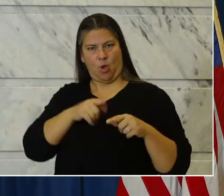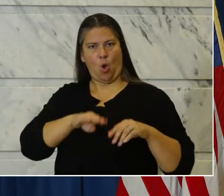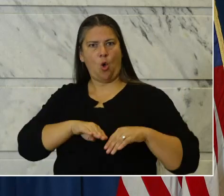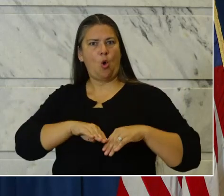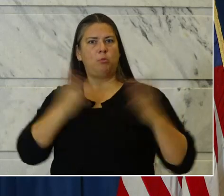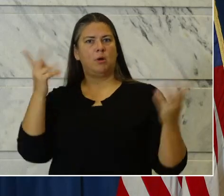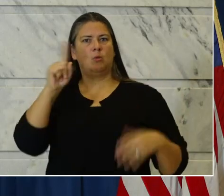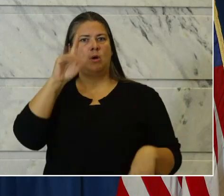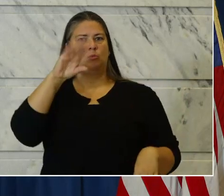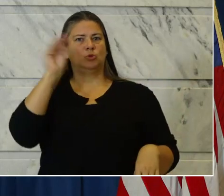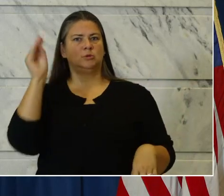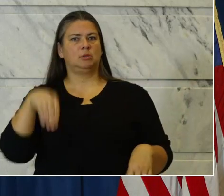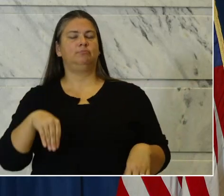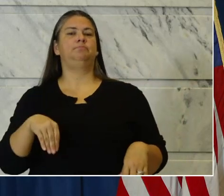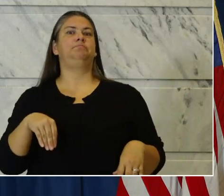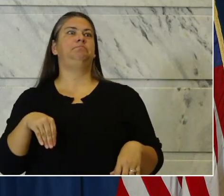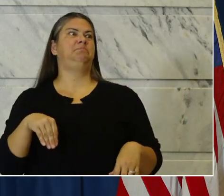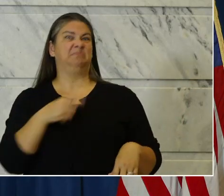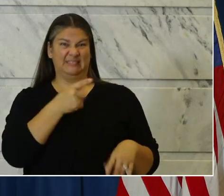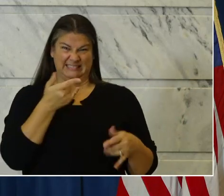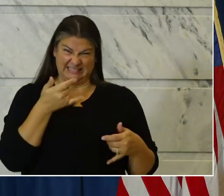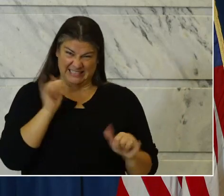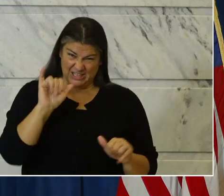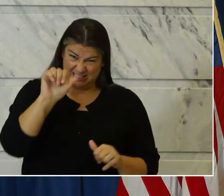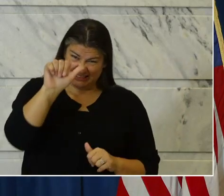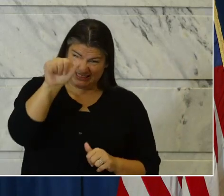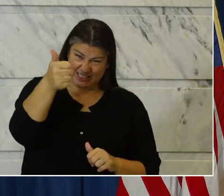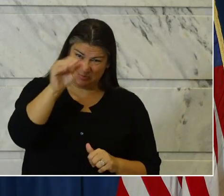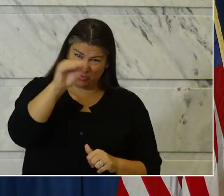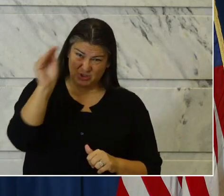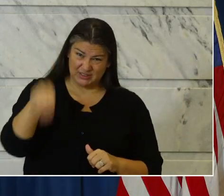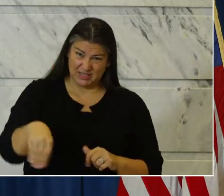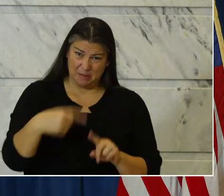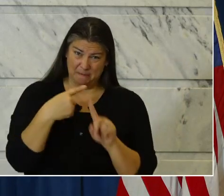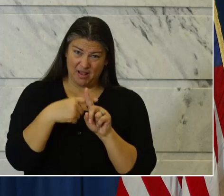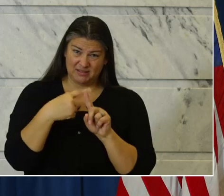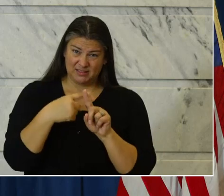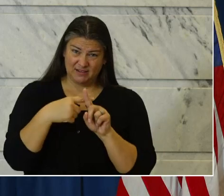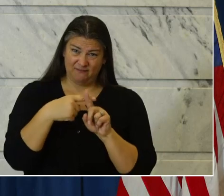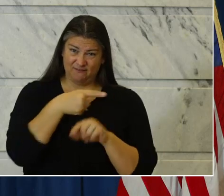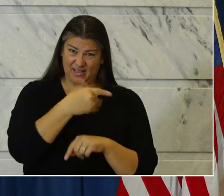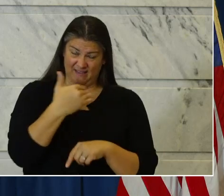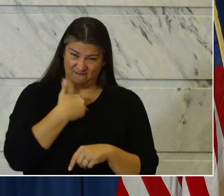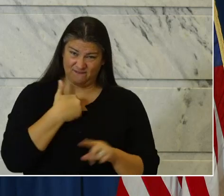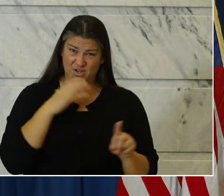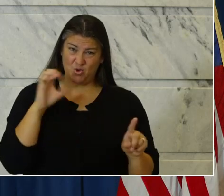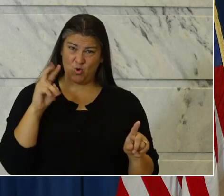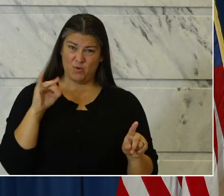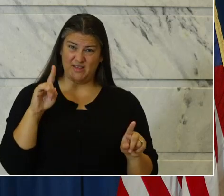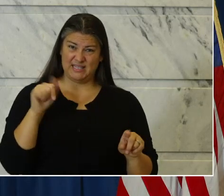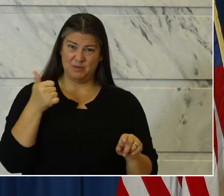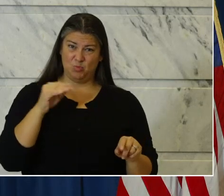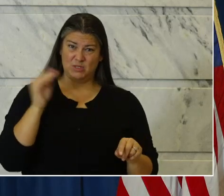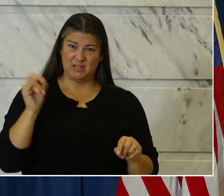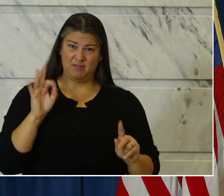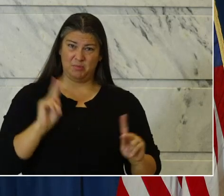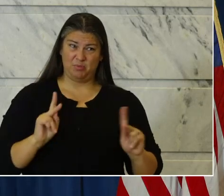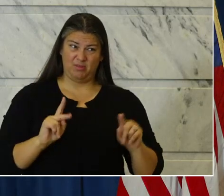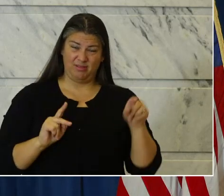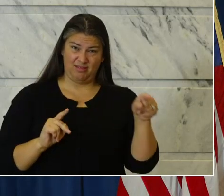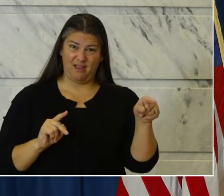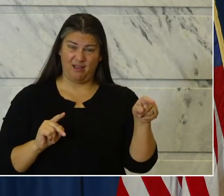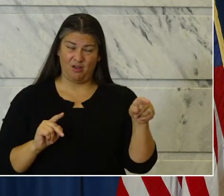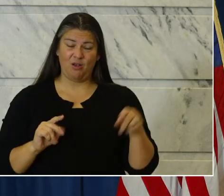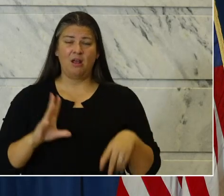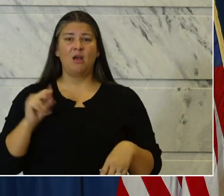fully, even though they still have a 10% positivity rate. At least according to some, and what we see